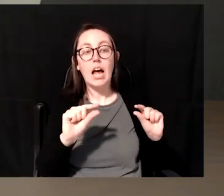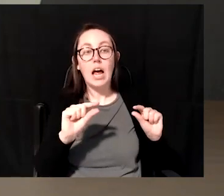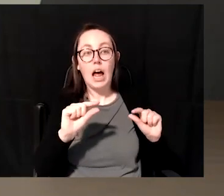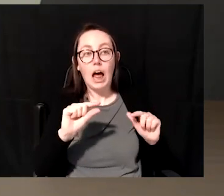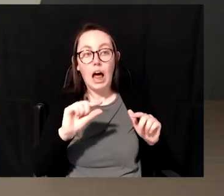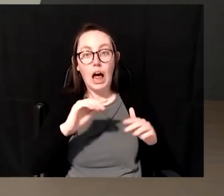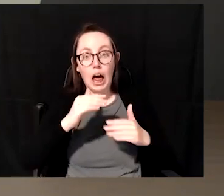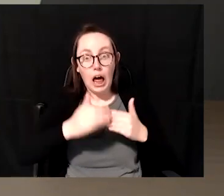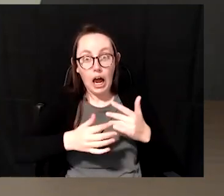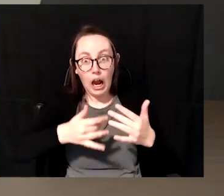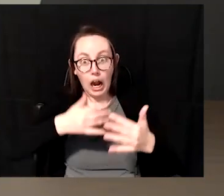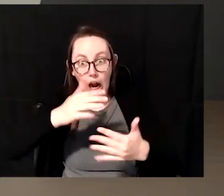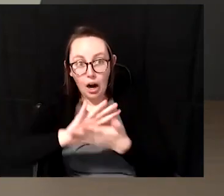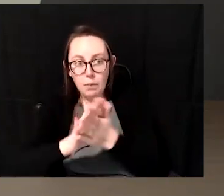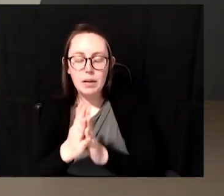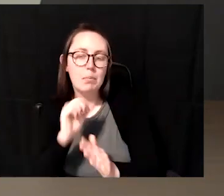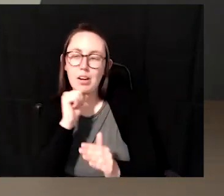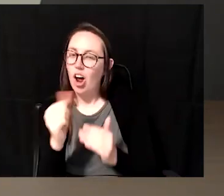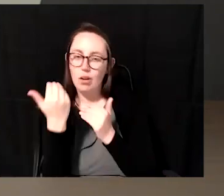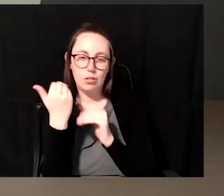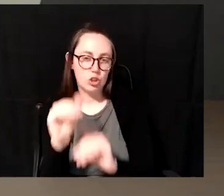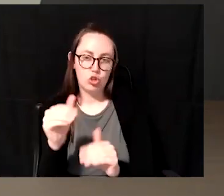types of dollars